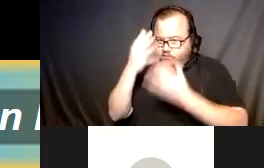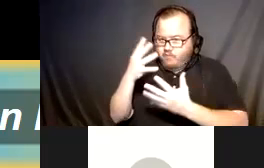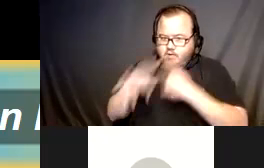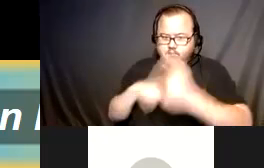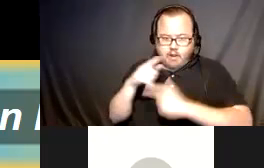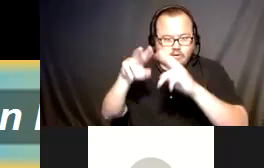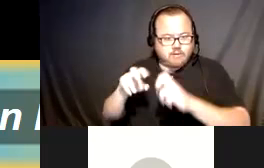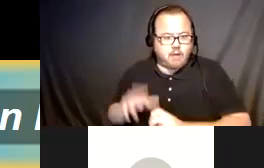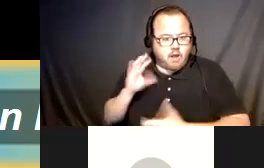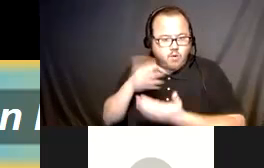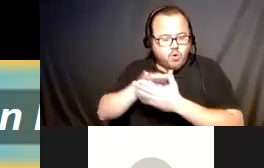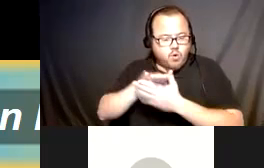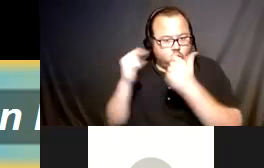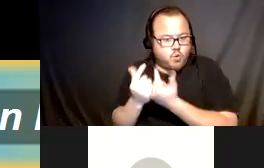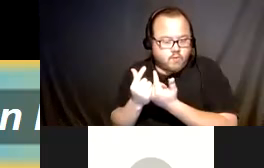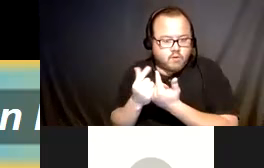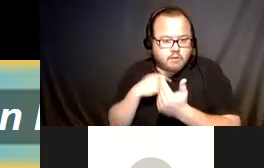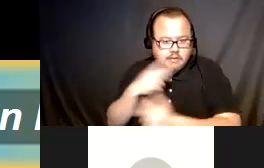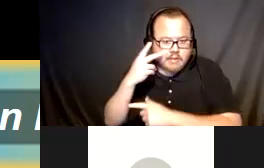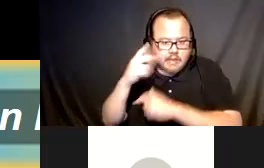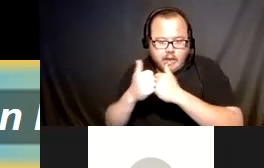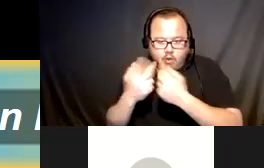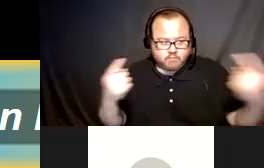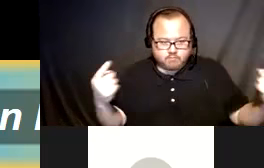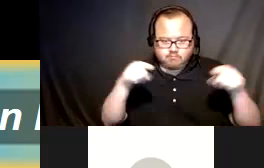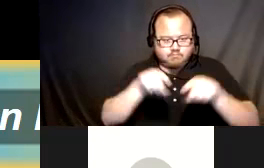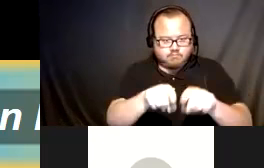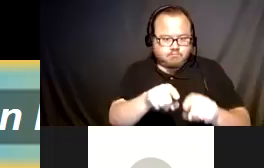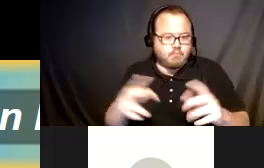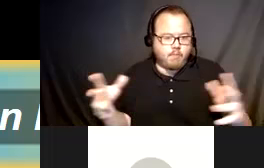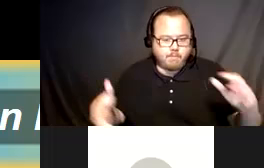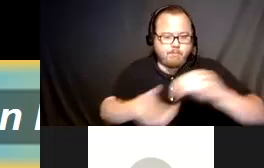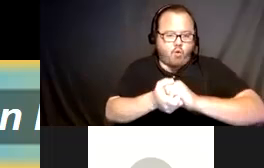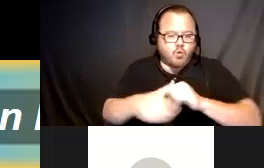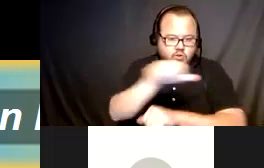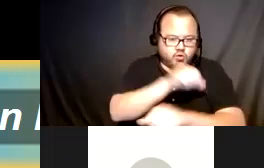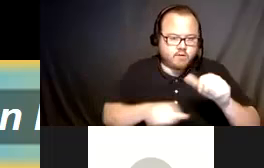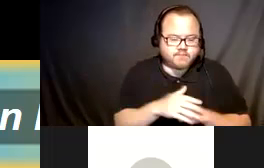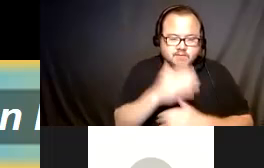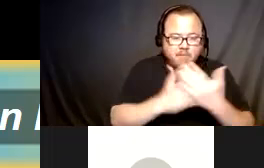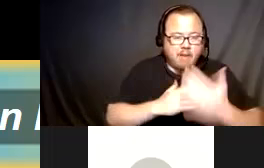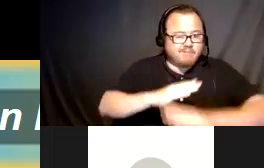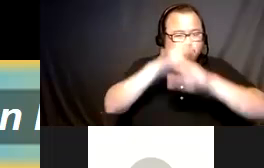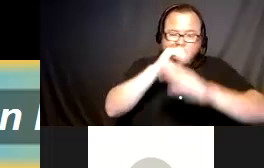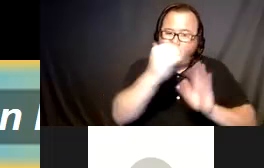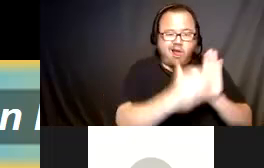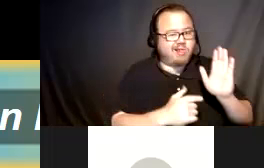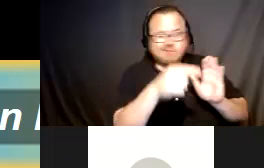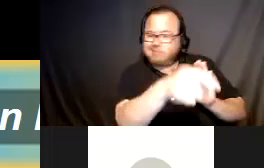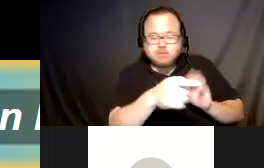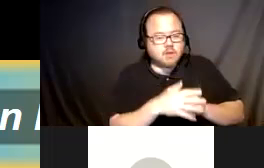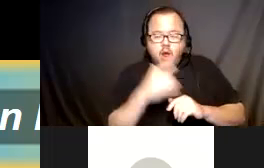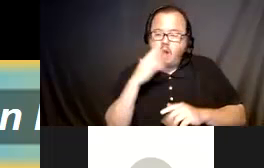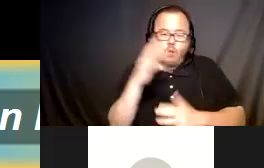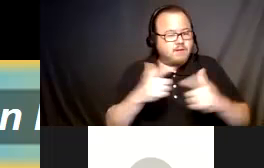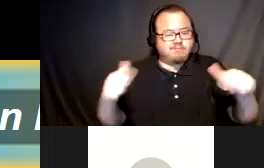assessment to our schools group, so that we can see how those two things can partner together. Some barriers that aren't listed here. Honestly, the biggest barrier has